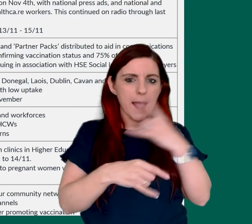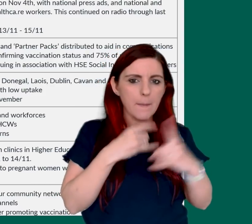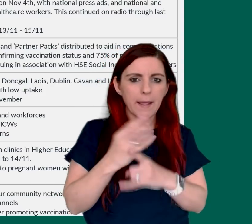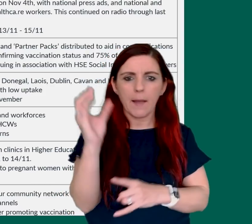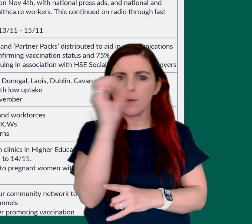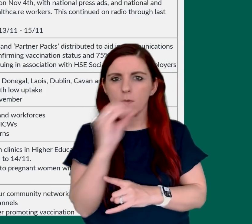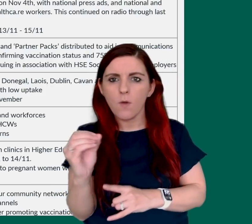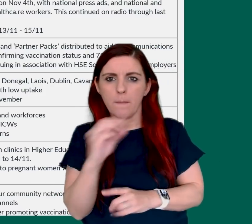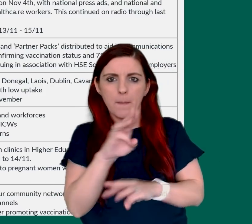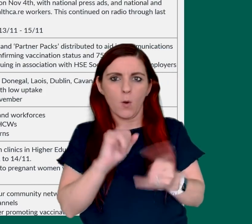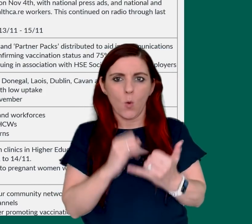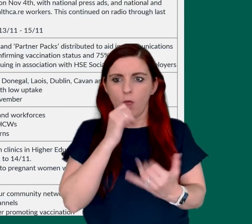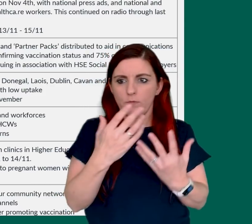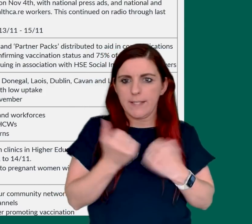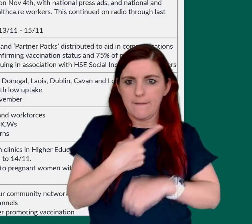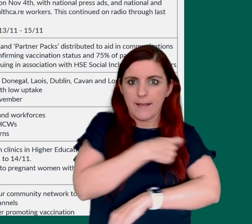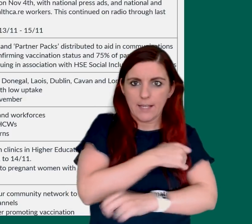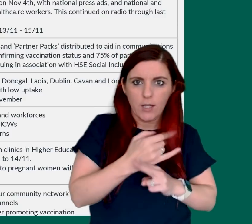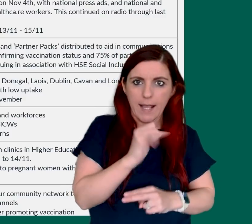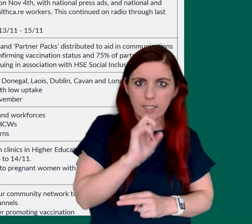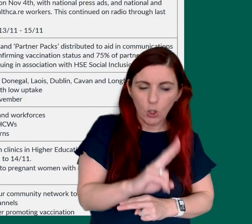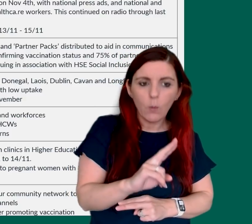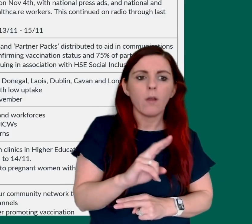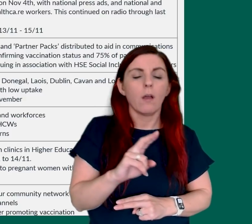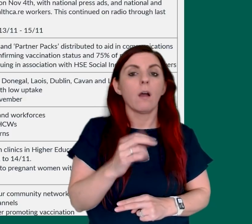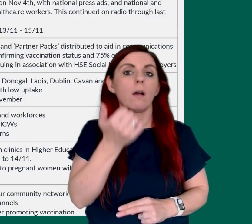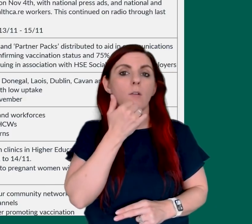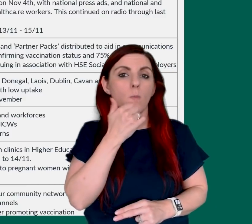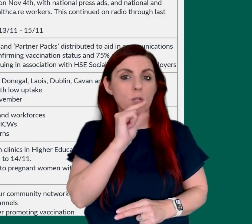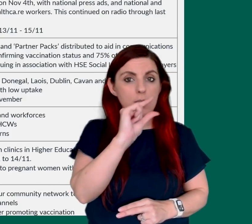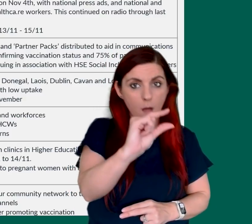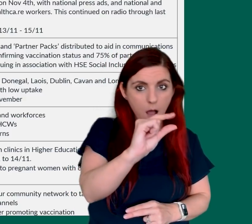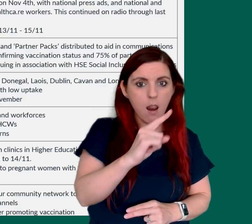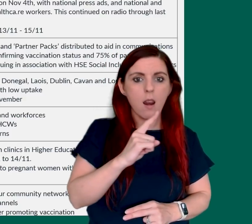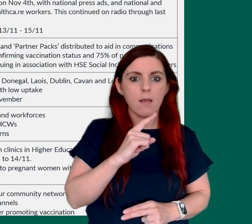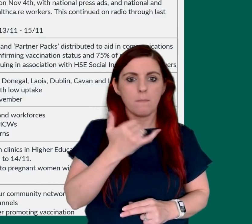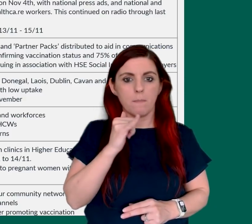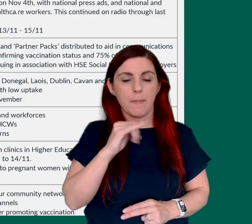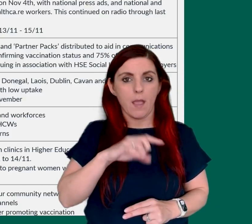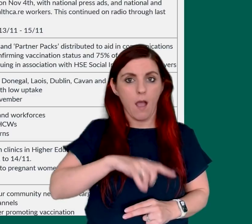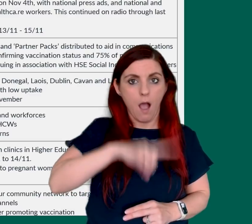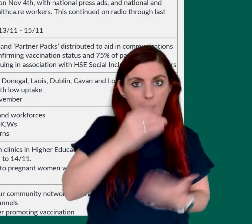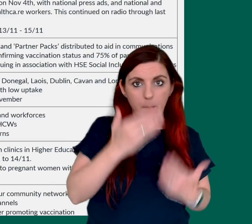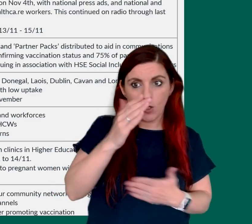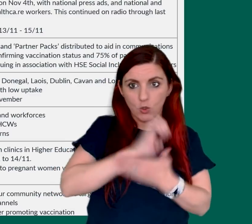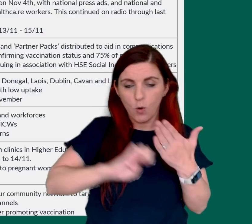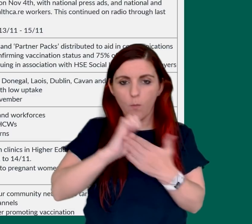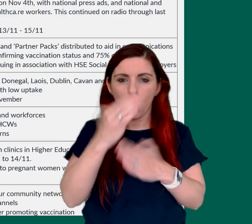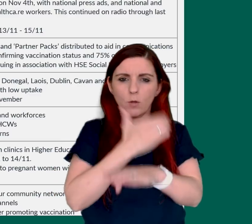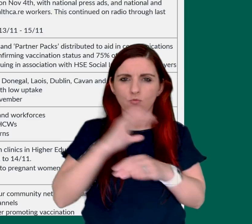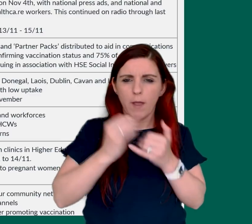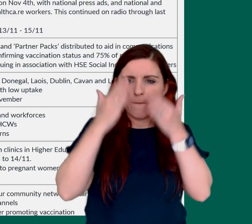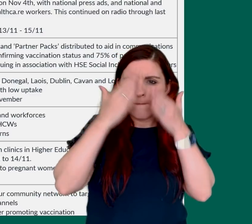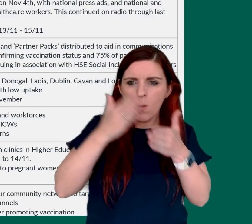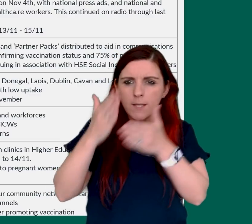of unvaccinated people in ICU and so on, while the number may be small and we may have the highest rate in Europe, we're continuing to try and focus on